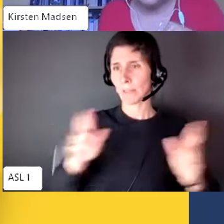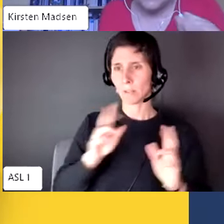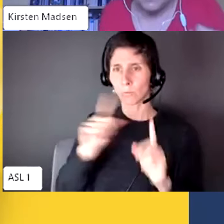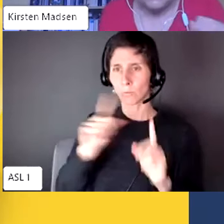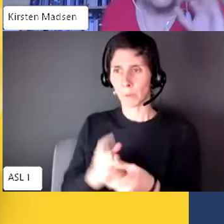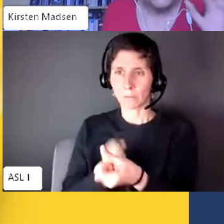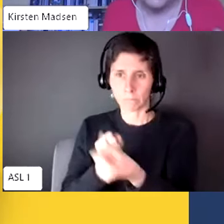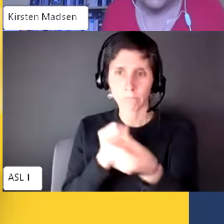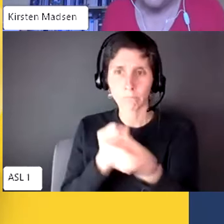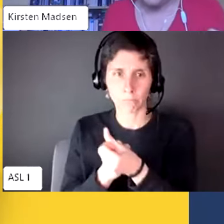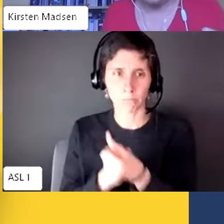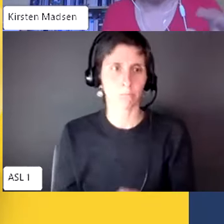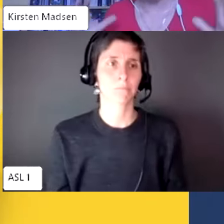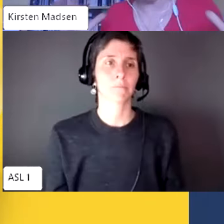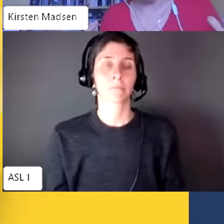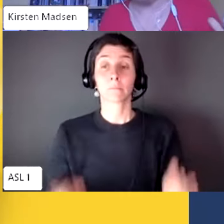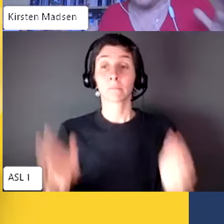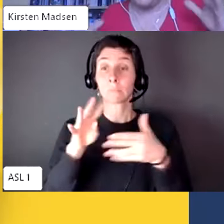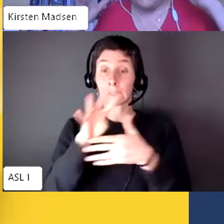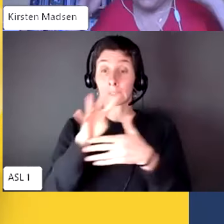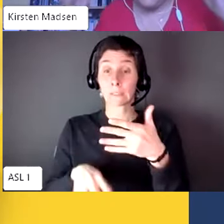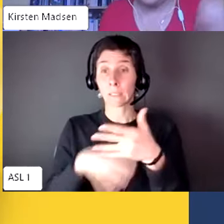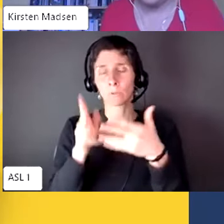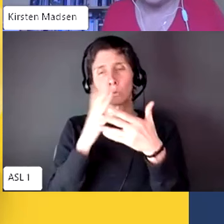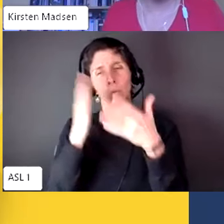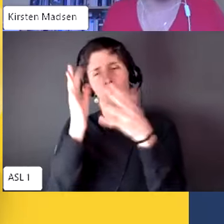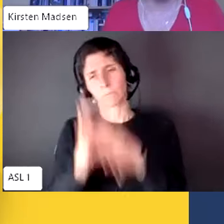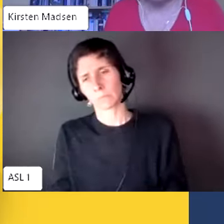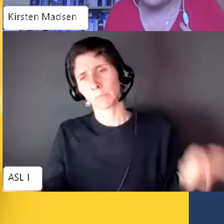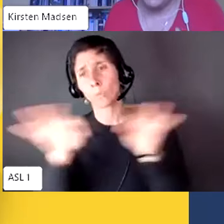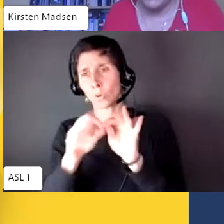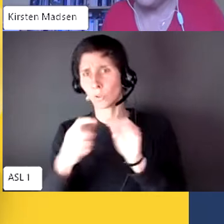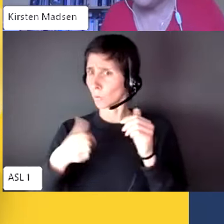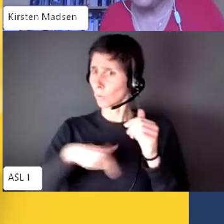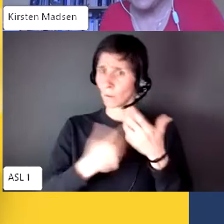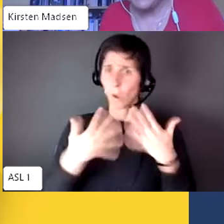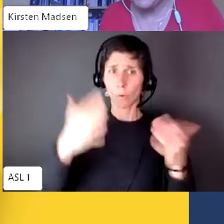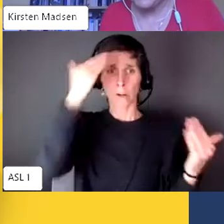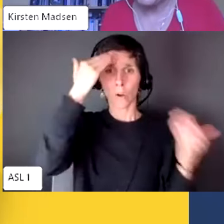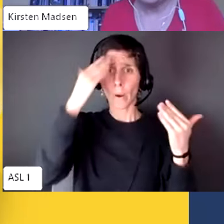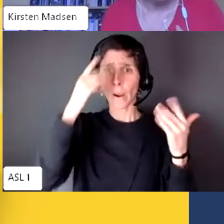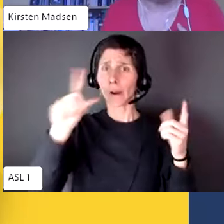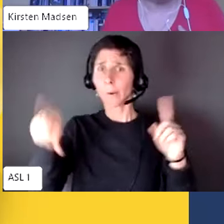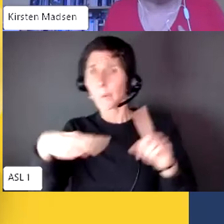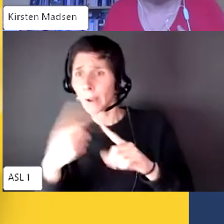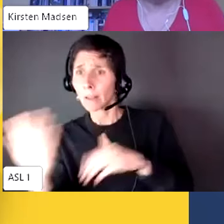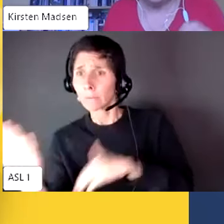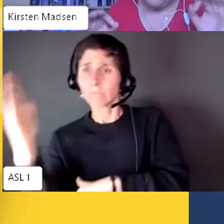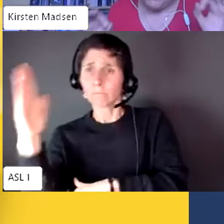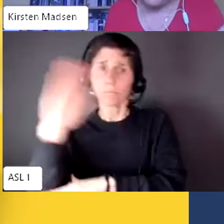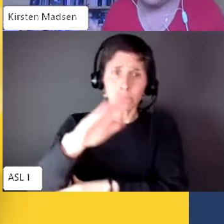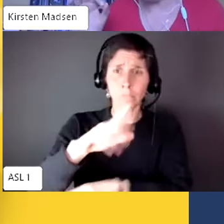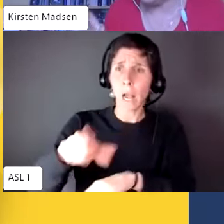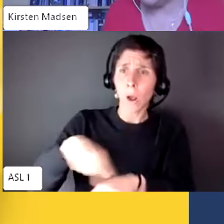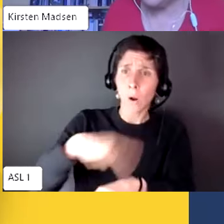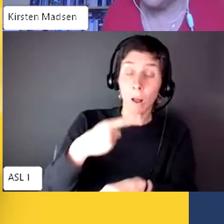Scheduling is something hugely important. We were very aware of it. We really thought in terms of the time of day and the length, but